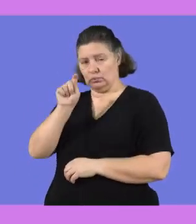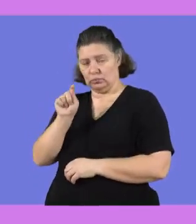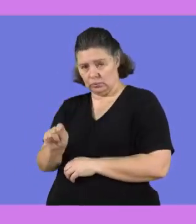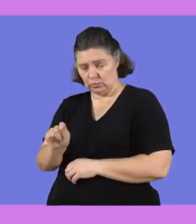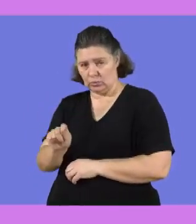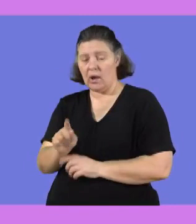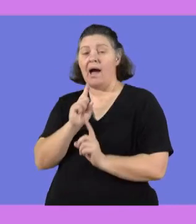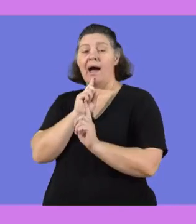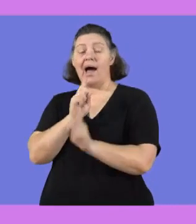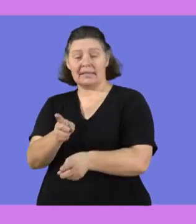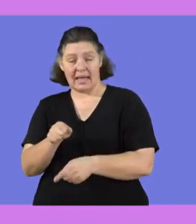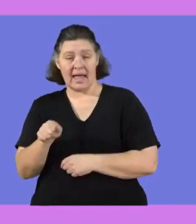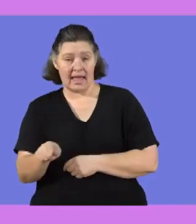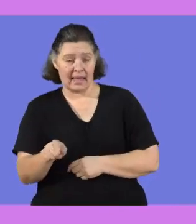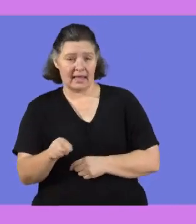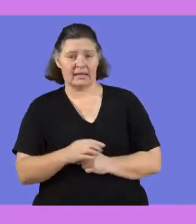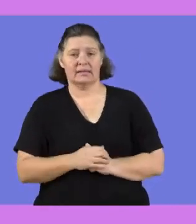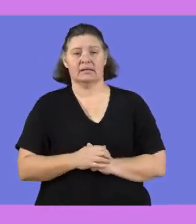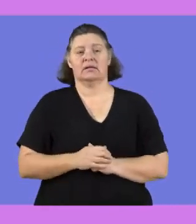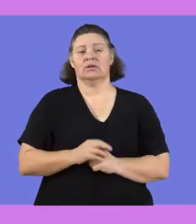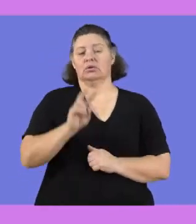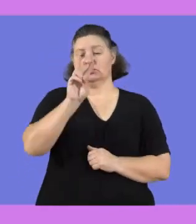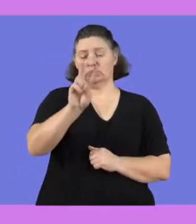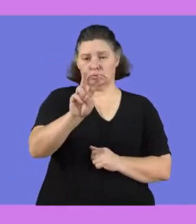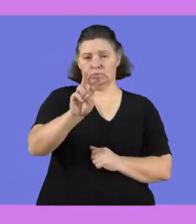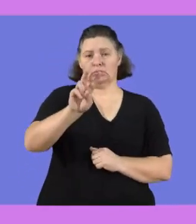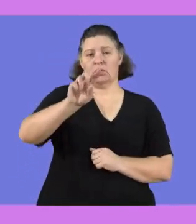be, the answer is